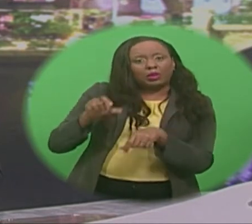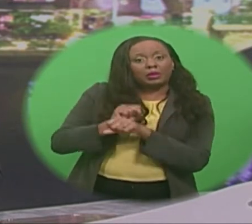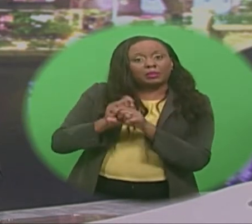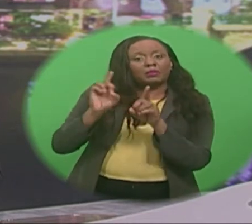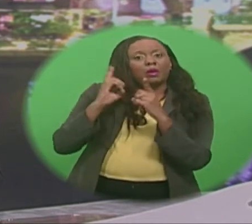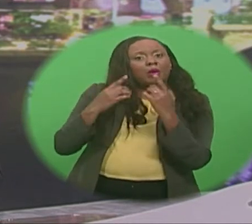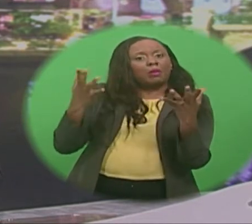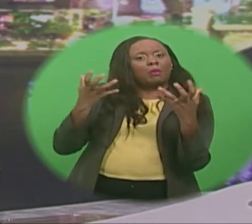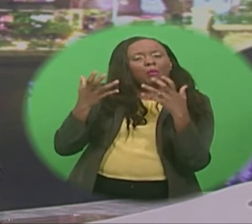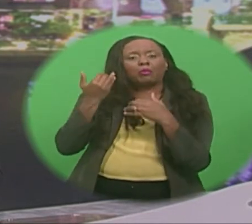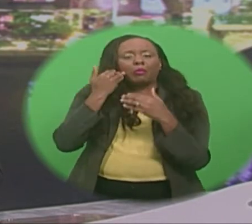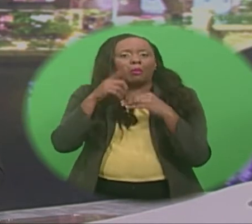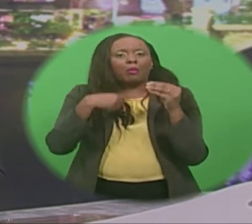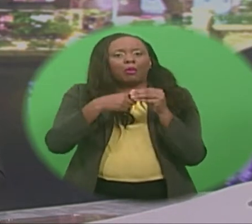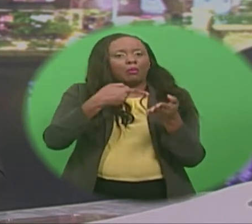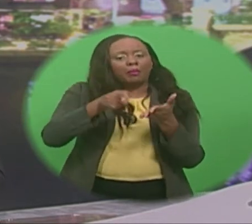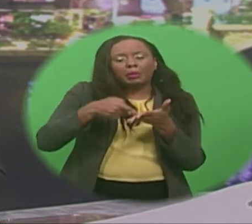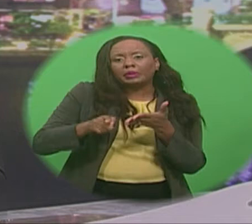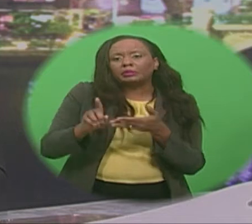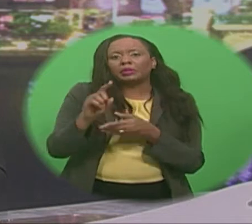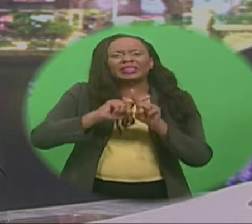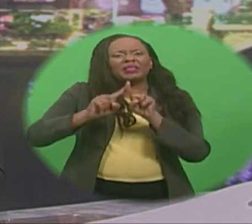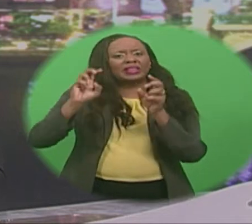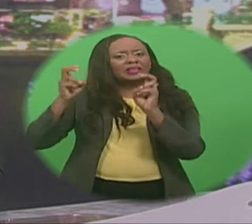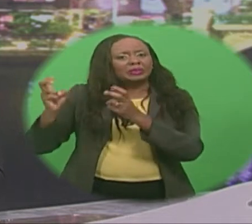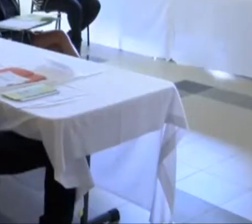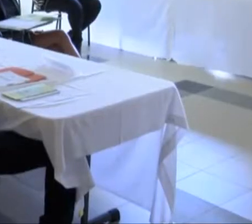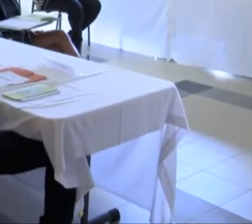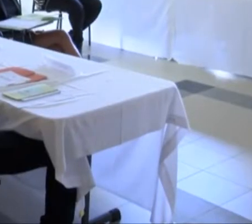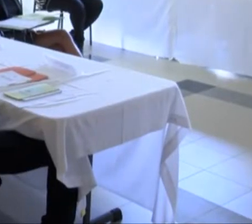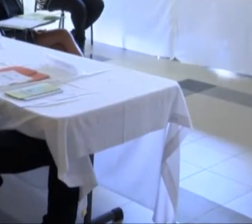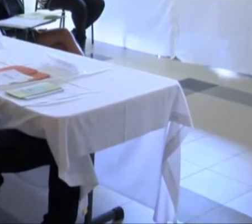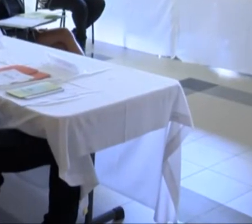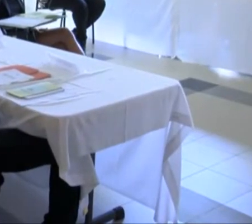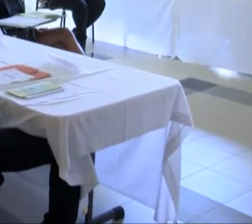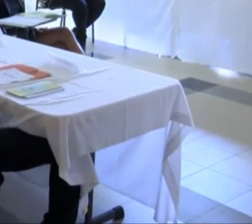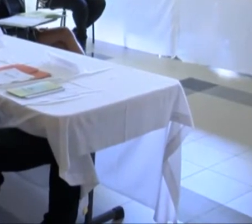daily seeking recourse on payment or other issues. She was speaking on the sidelines of the